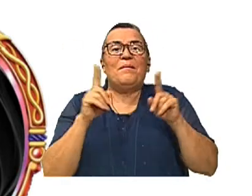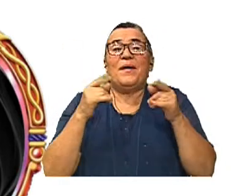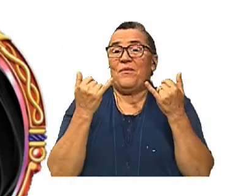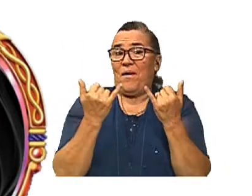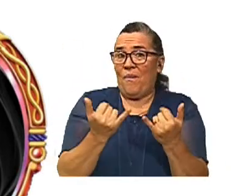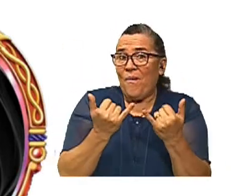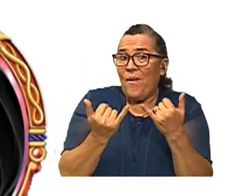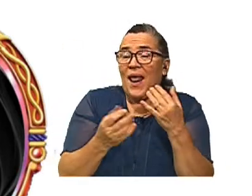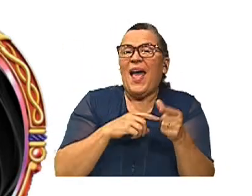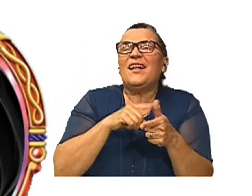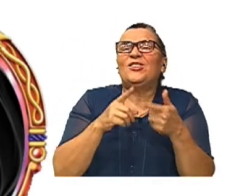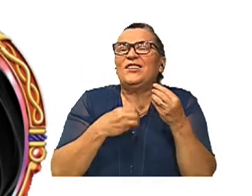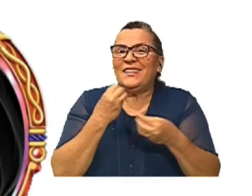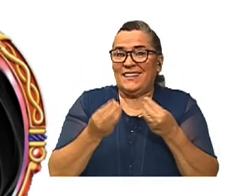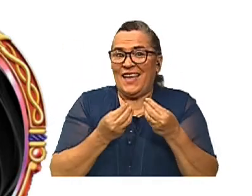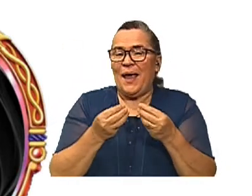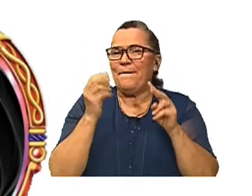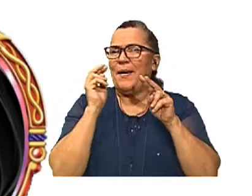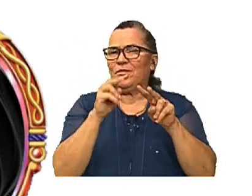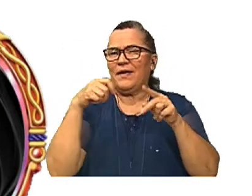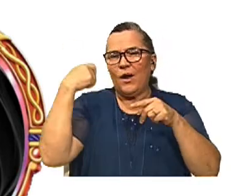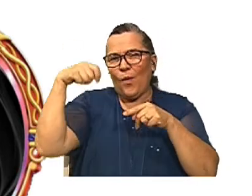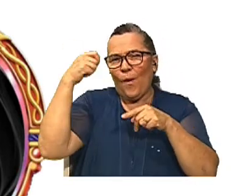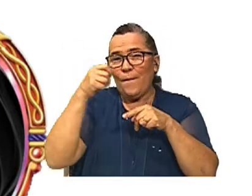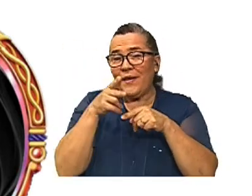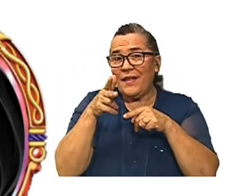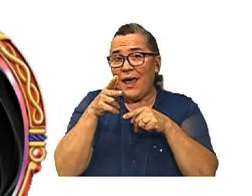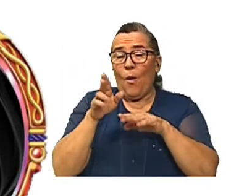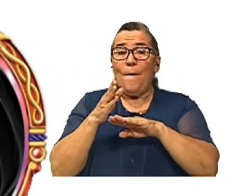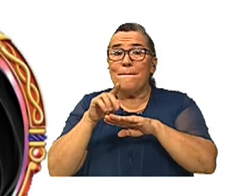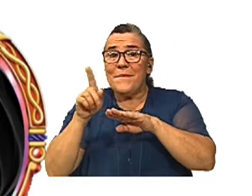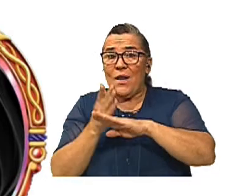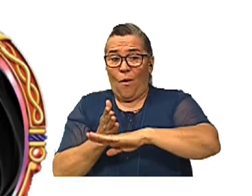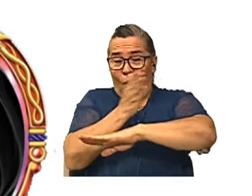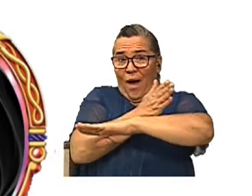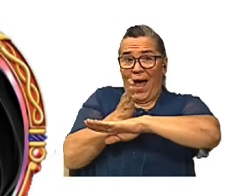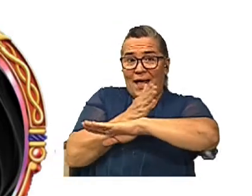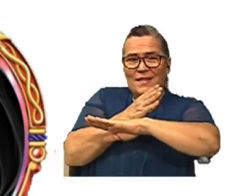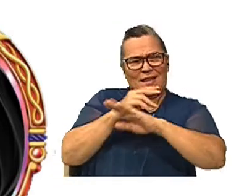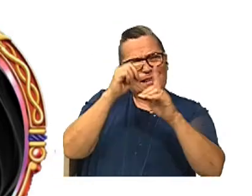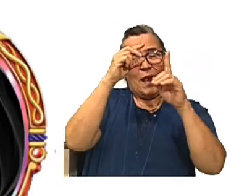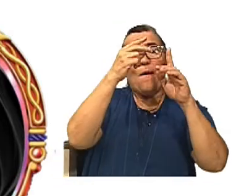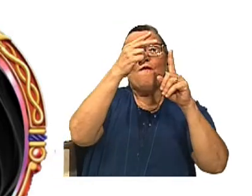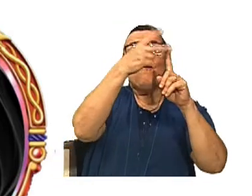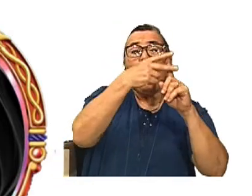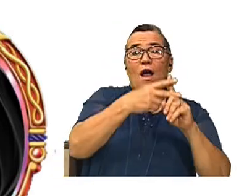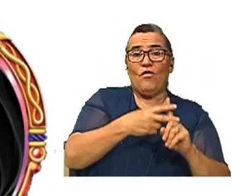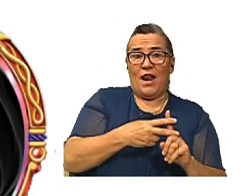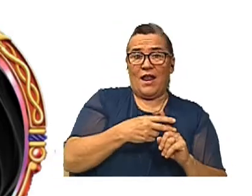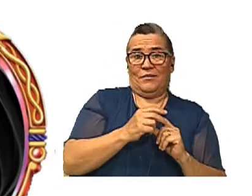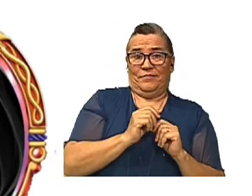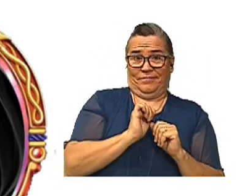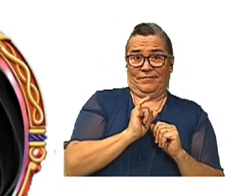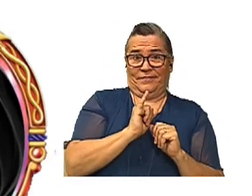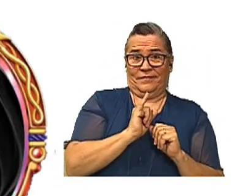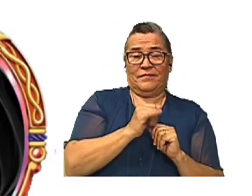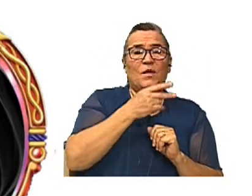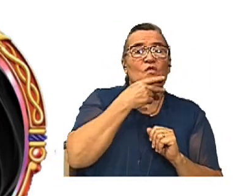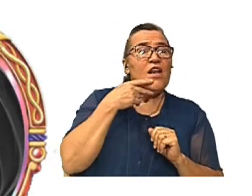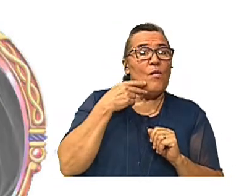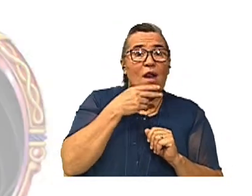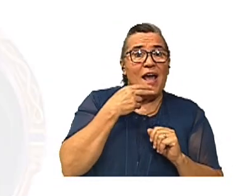now we're going to watch a video, but before that, let's check the vocabulary. And you have to repeat after me.